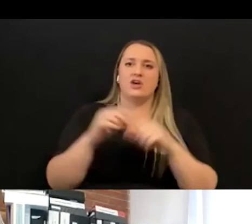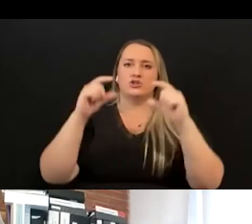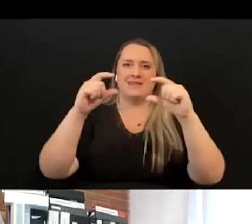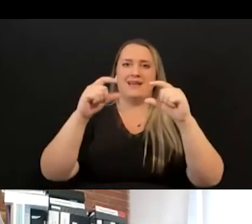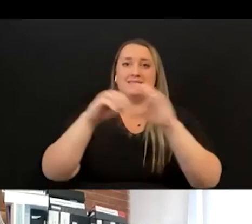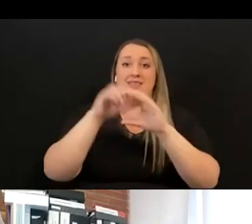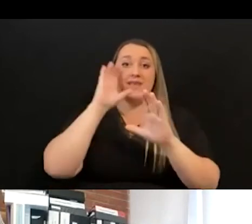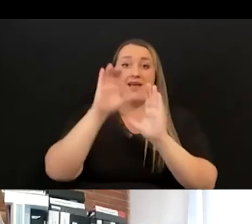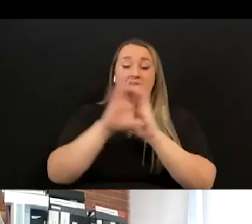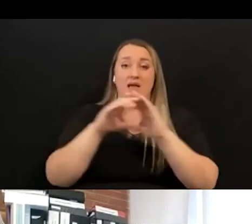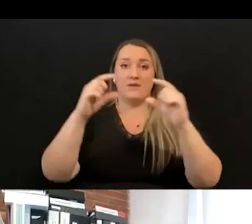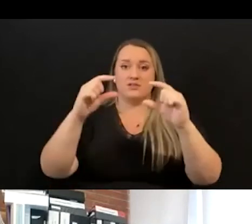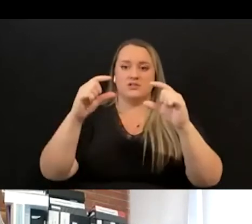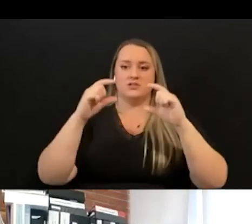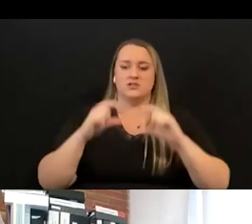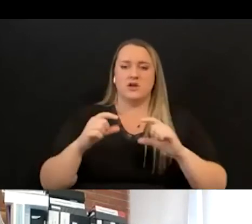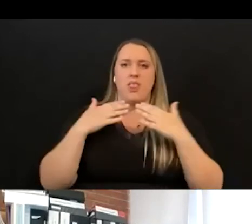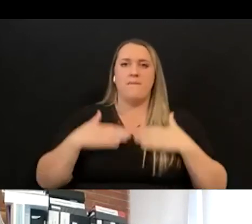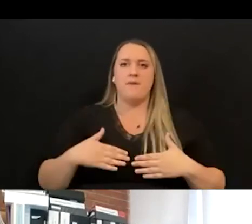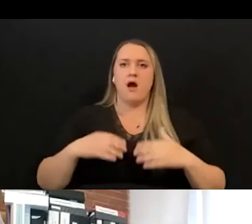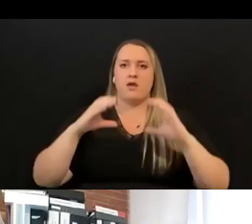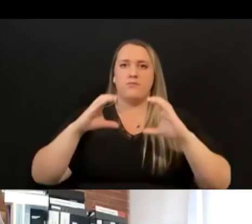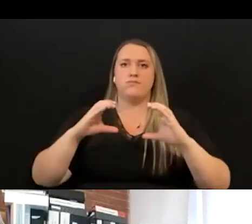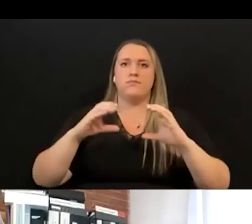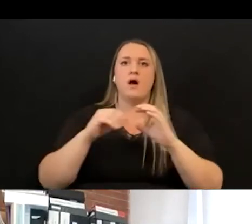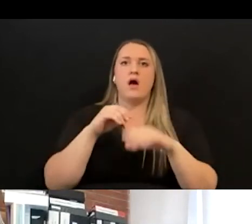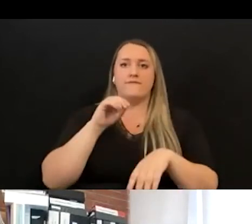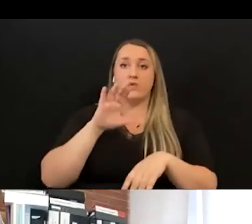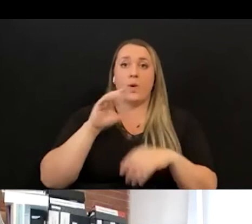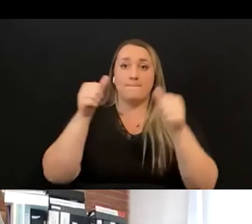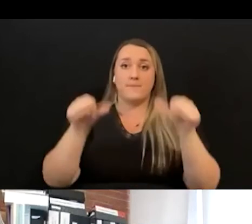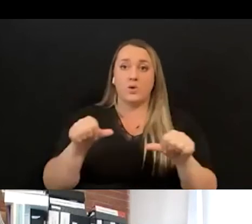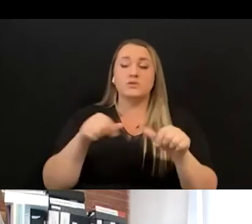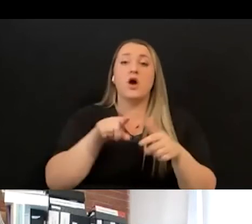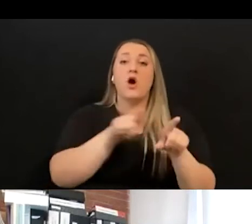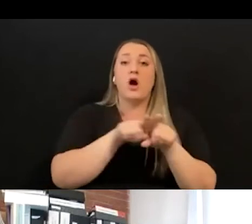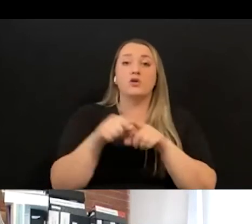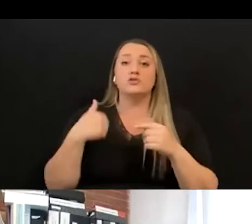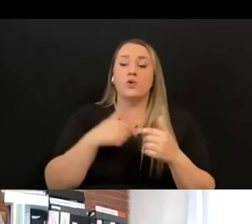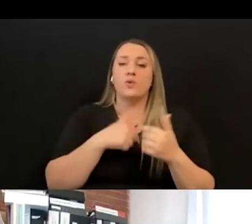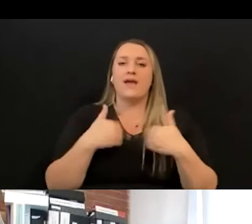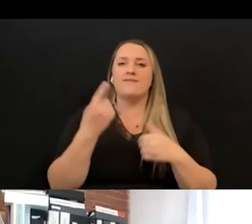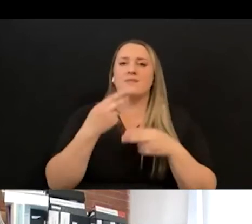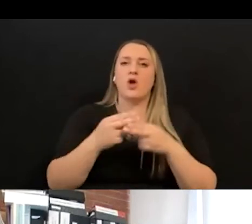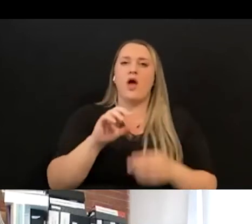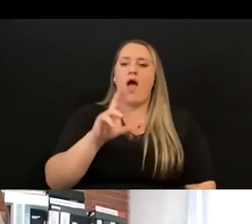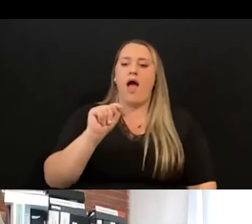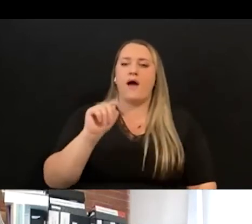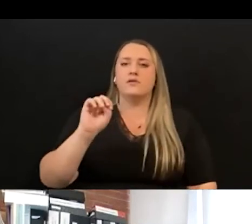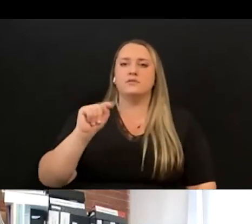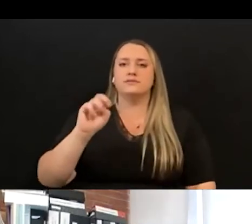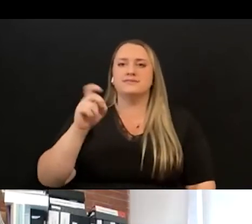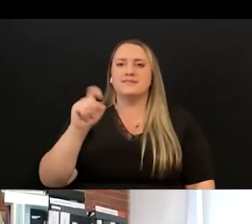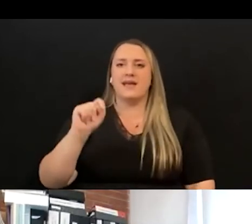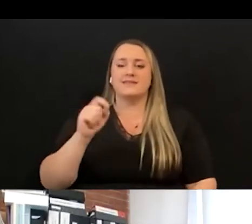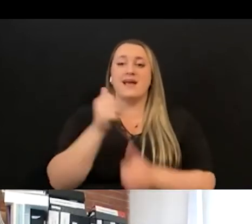the image in the body text of your post. We also have alt text with every post. Every time we post, we